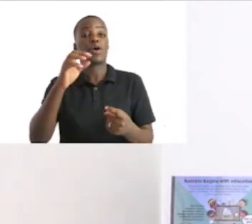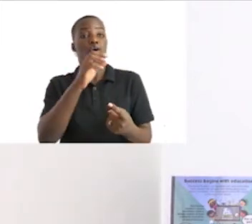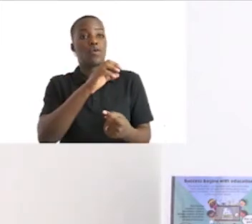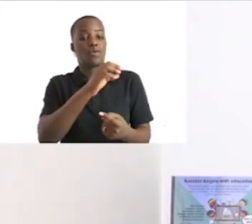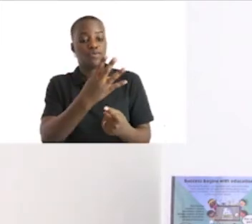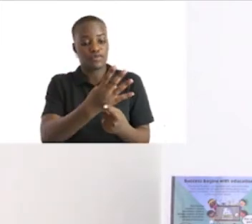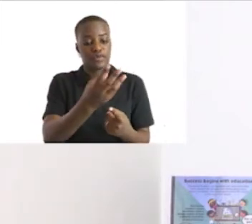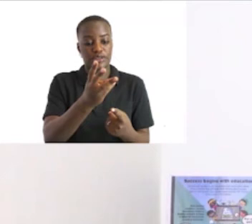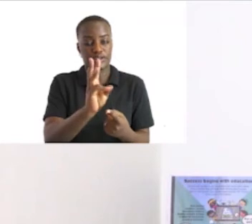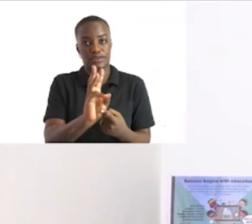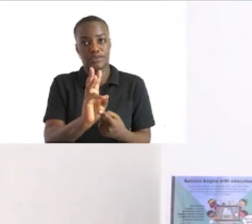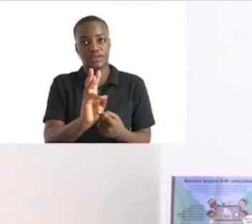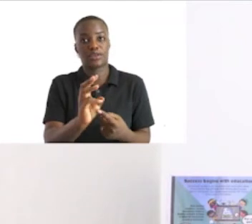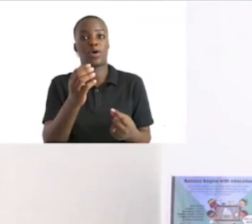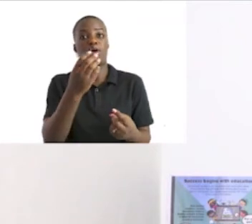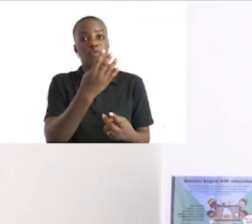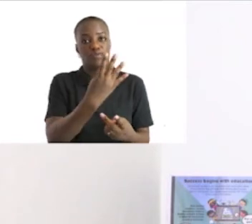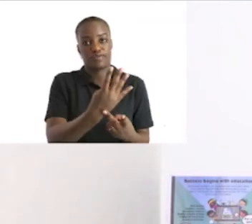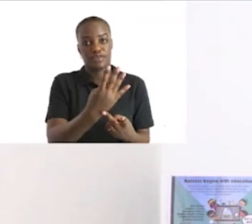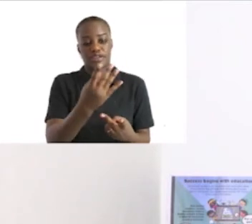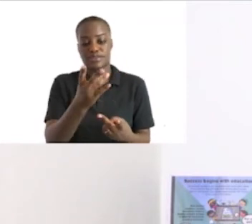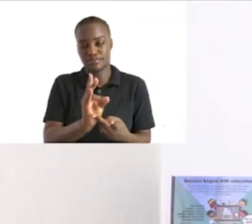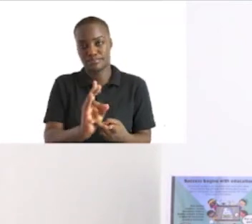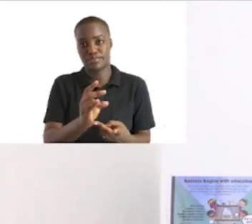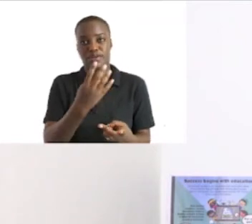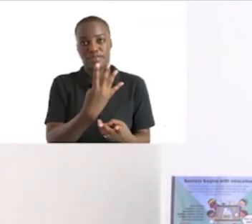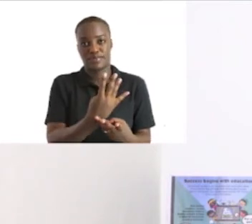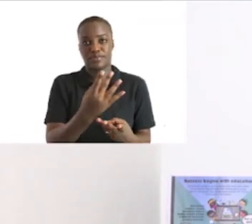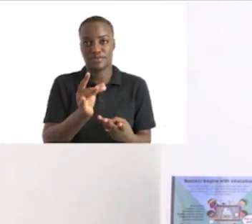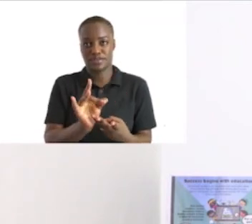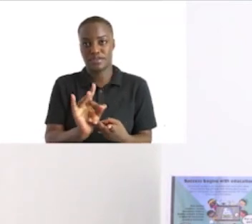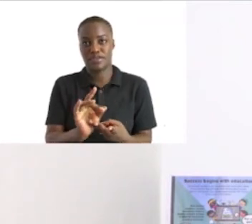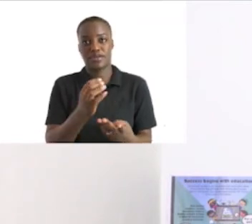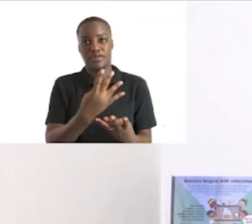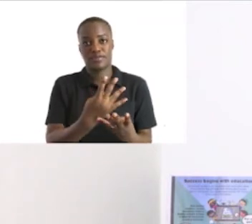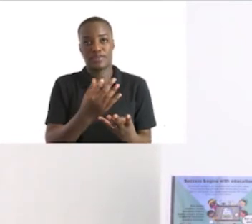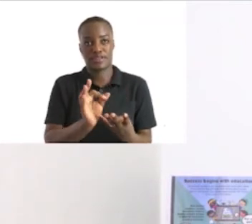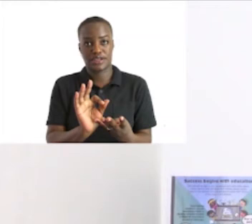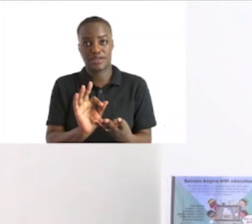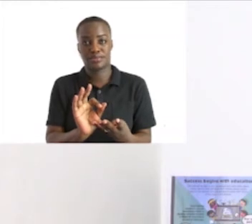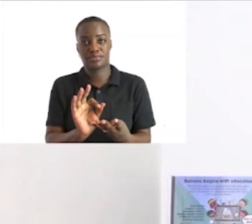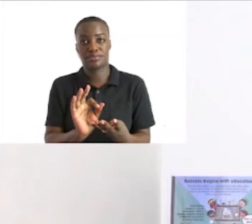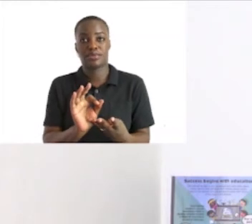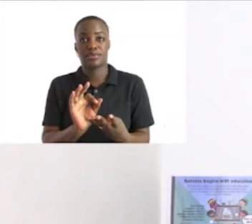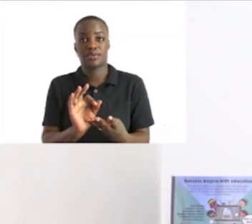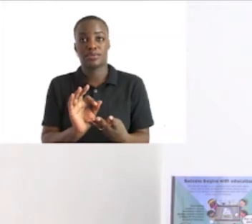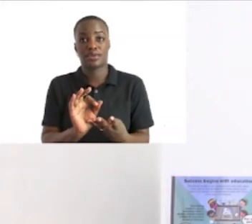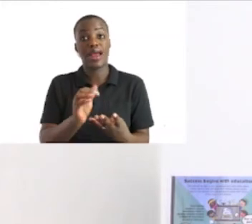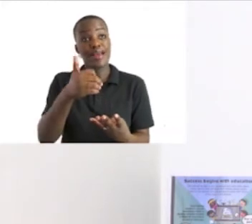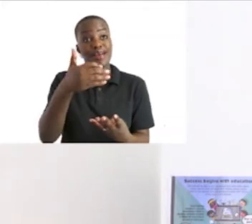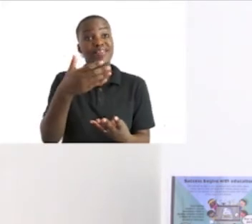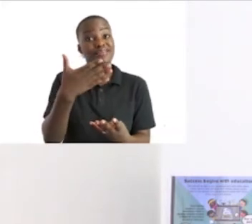46, 47, 48, 49, and remember we are writing the